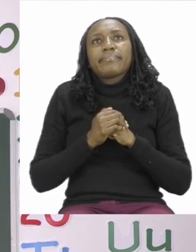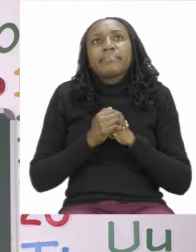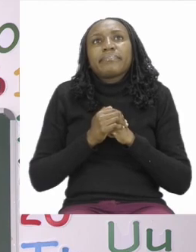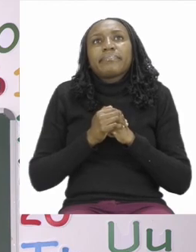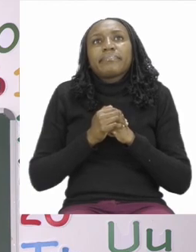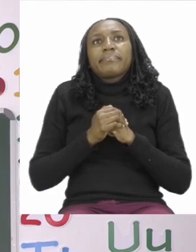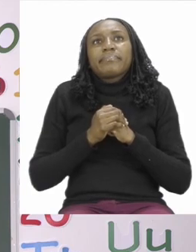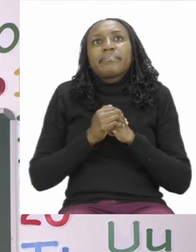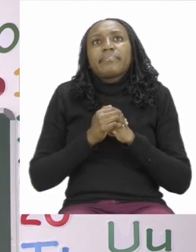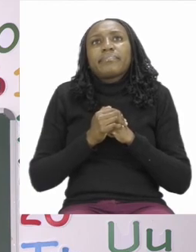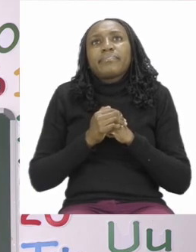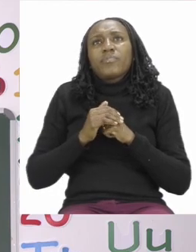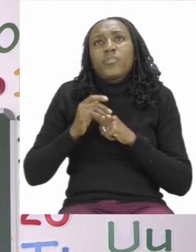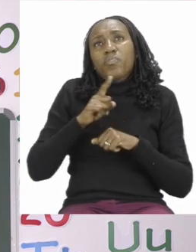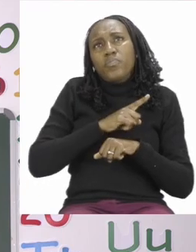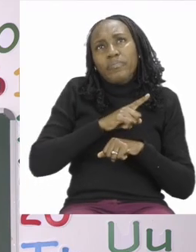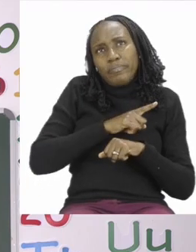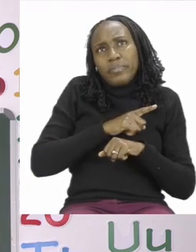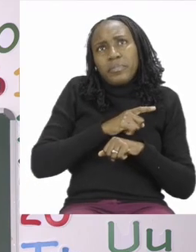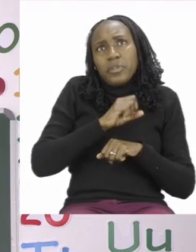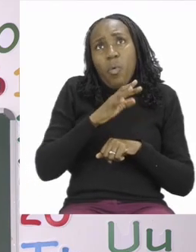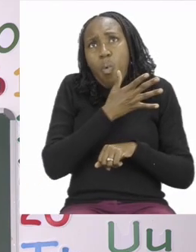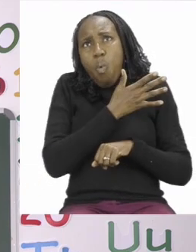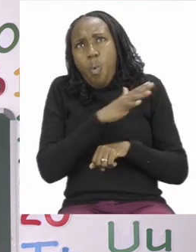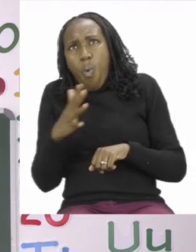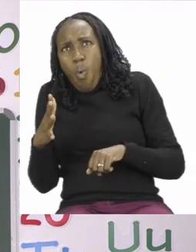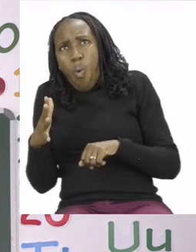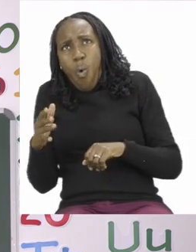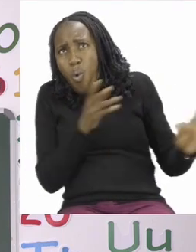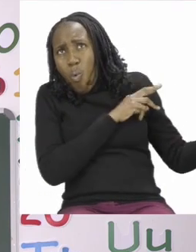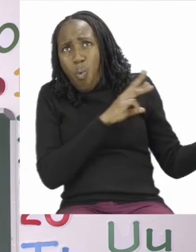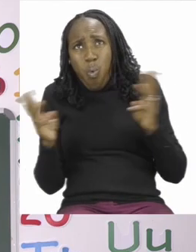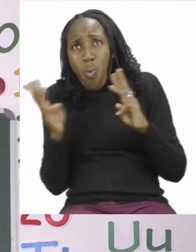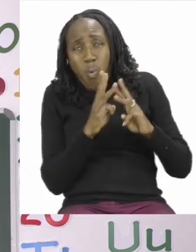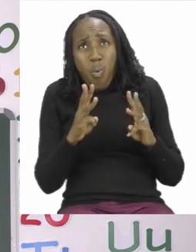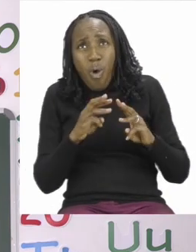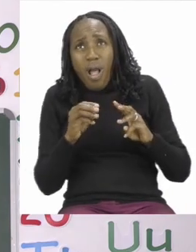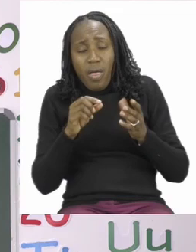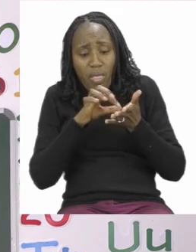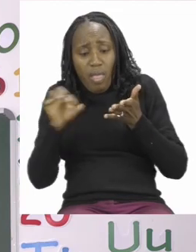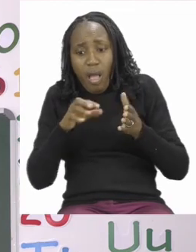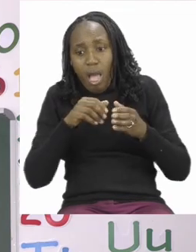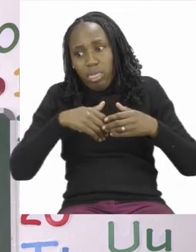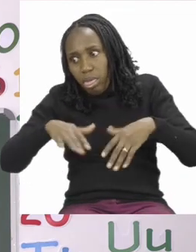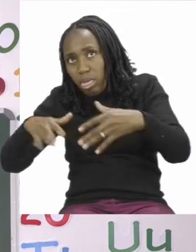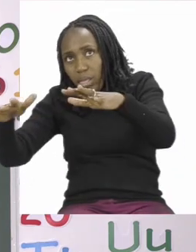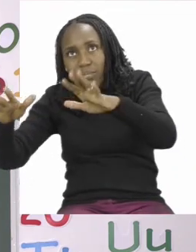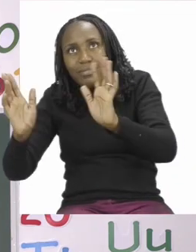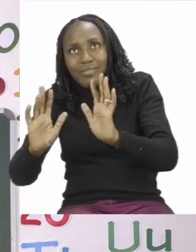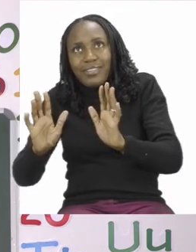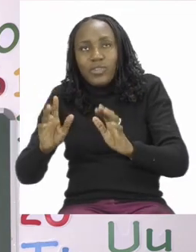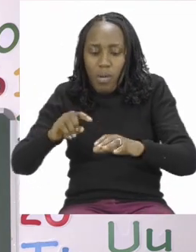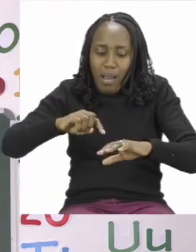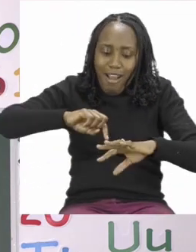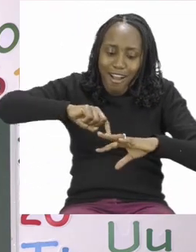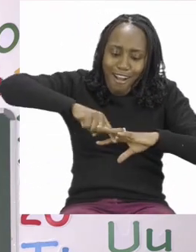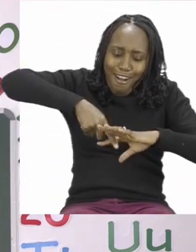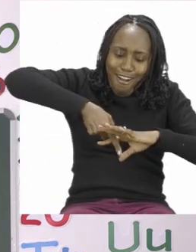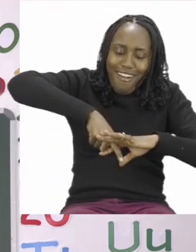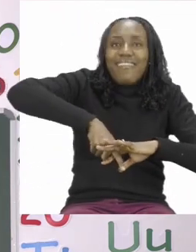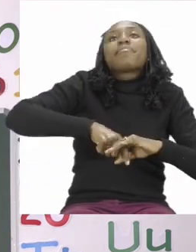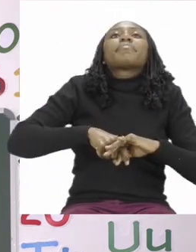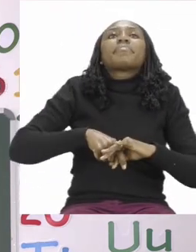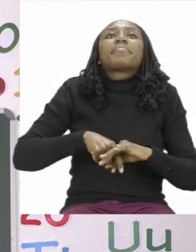seeds to be washed away with the soil. Now, the next part, or then, what we